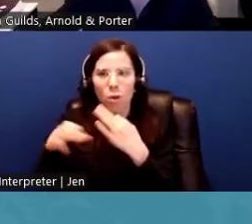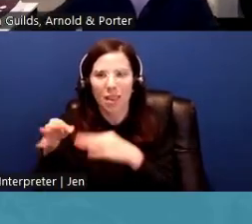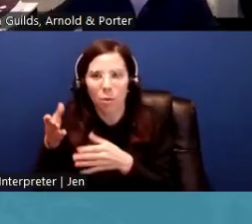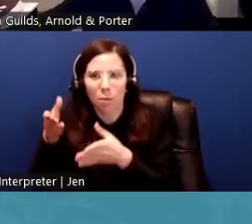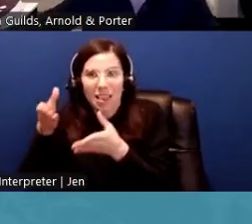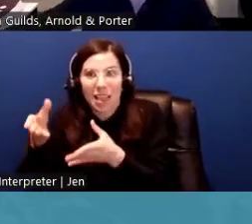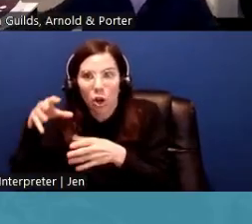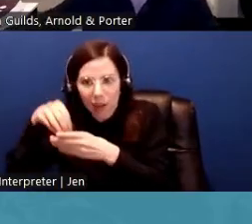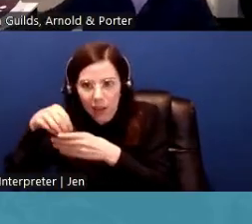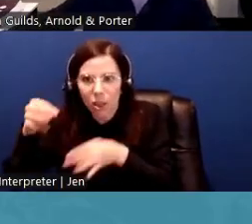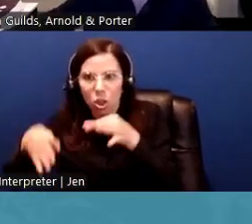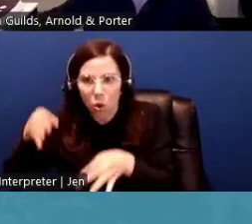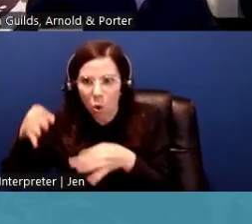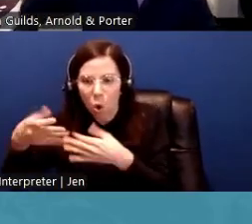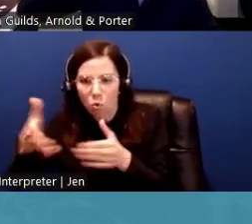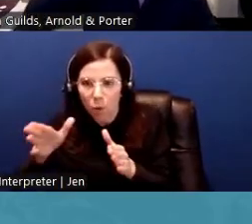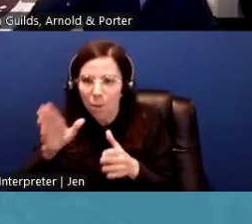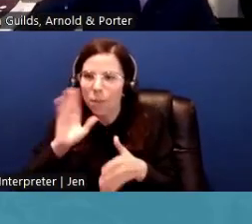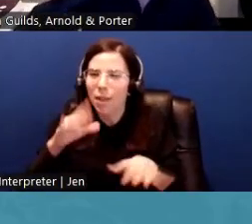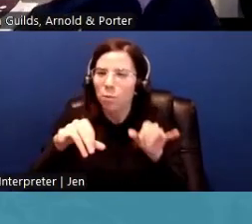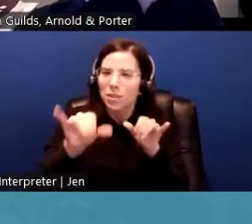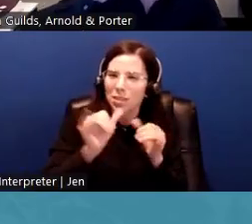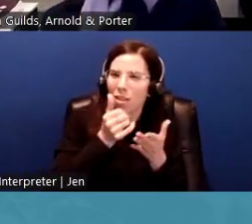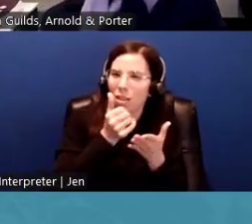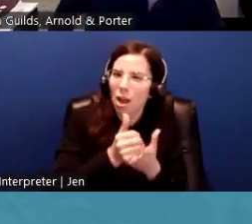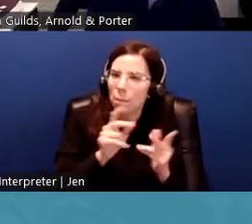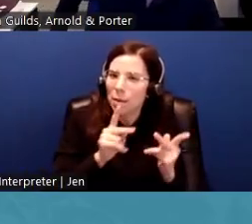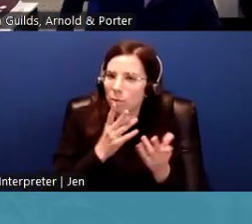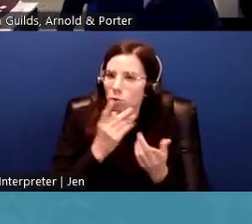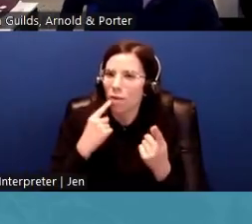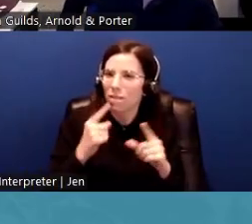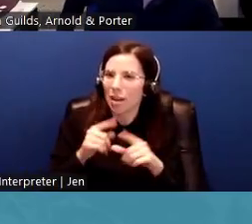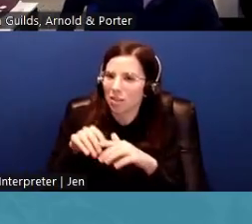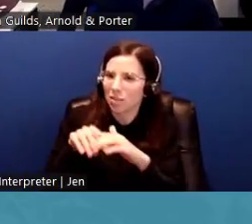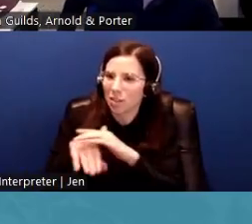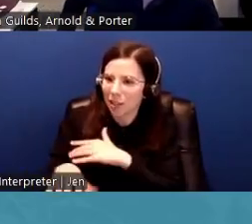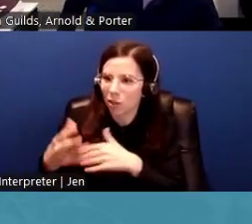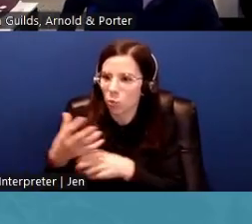affect and lay out a path to the courtroom. So,